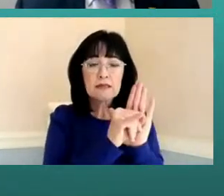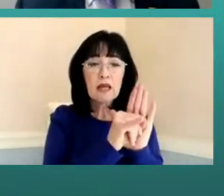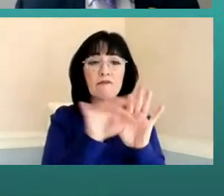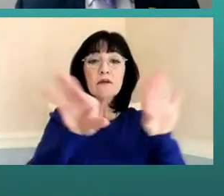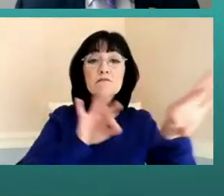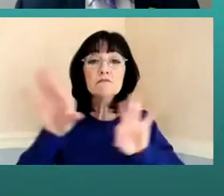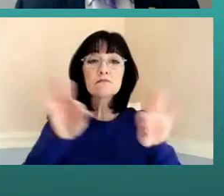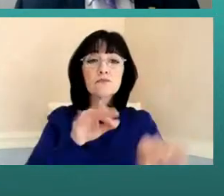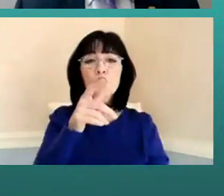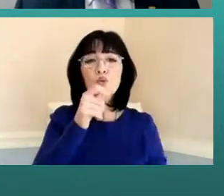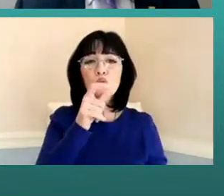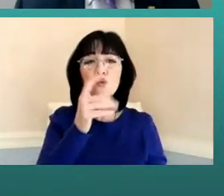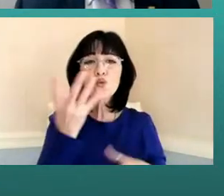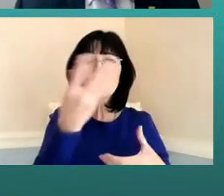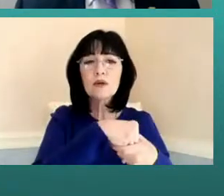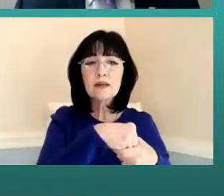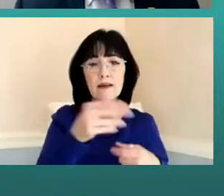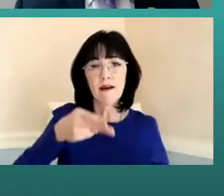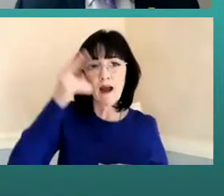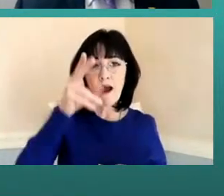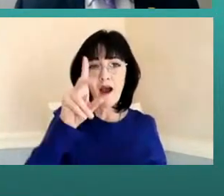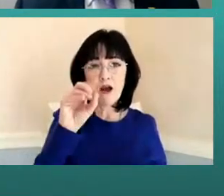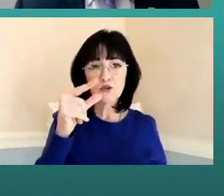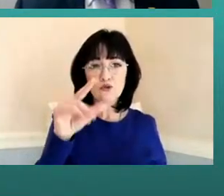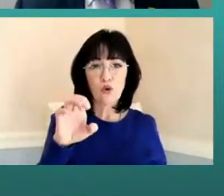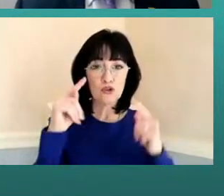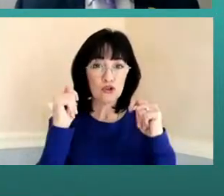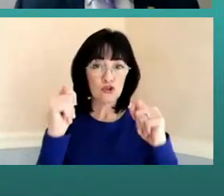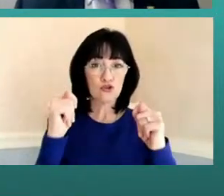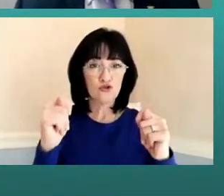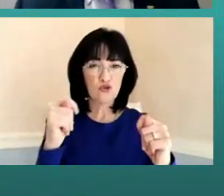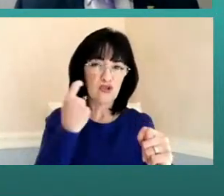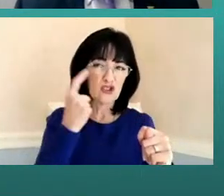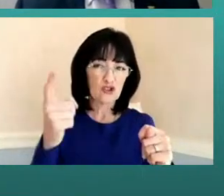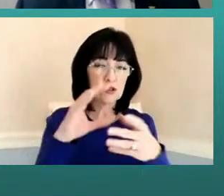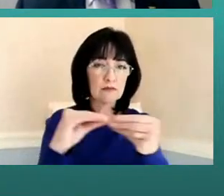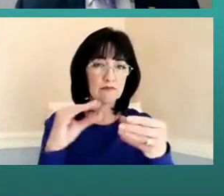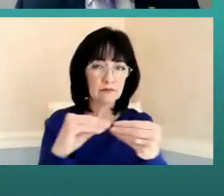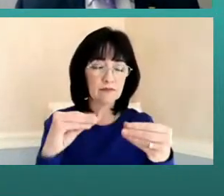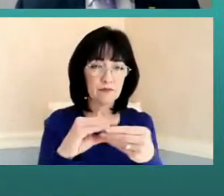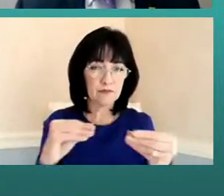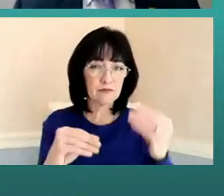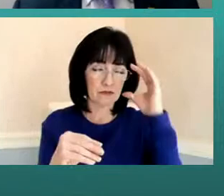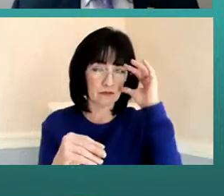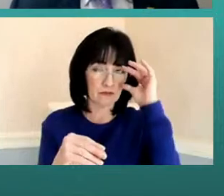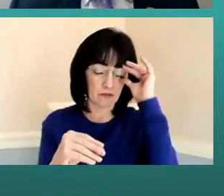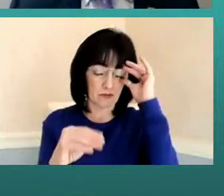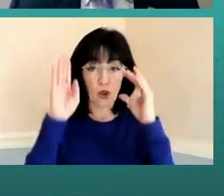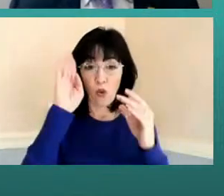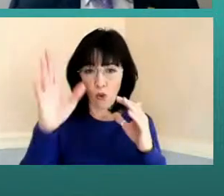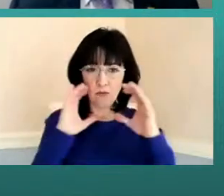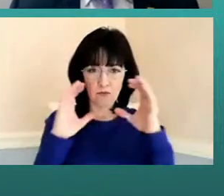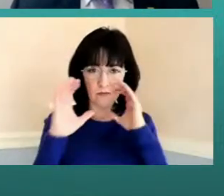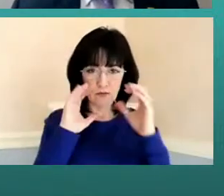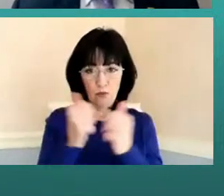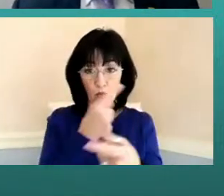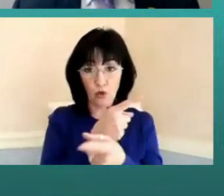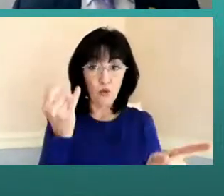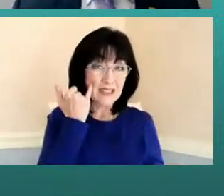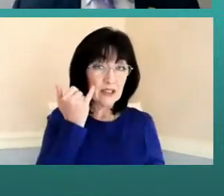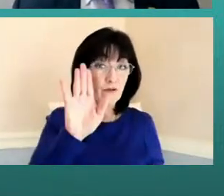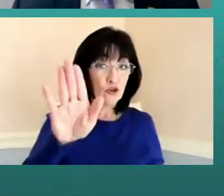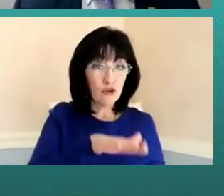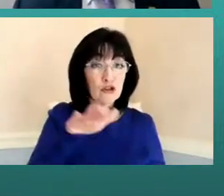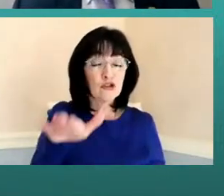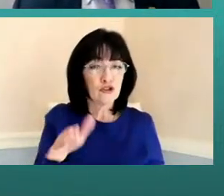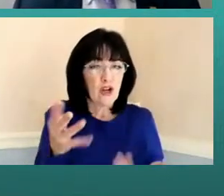that you heard about, and they will connect with you to schedule this if your child is selected to participate. I want to